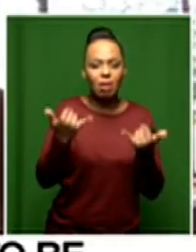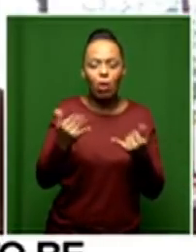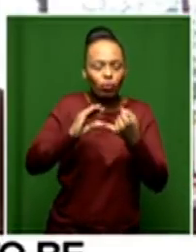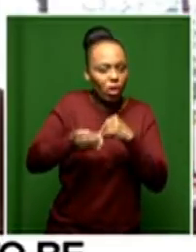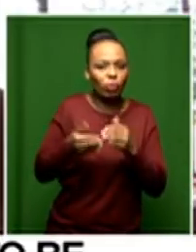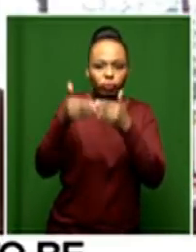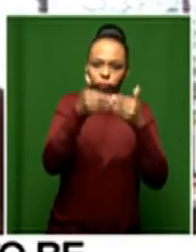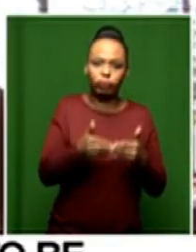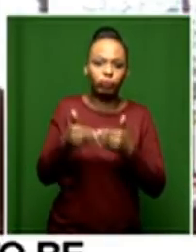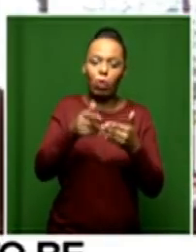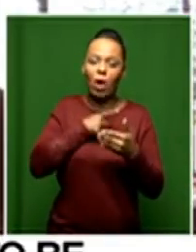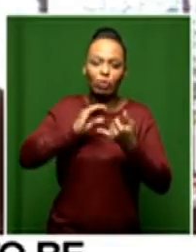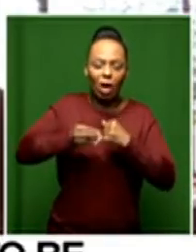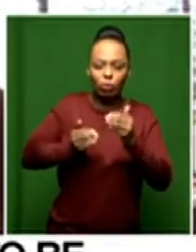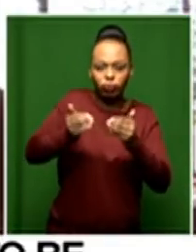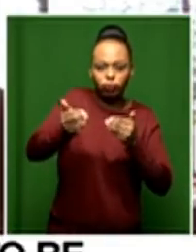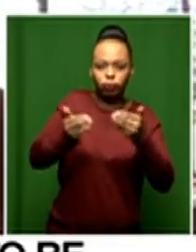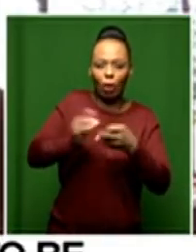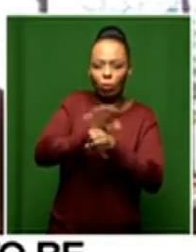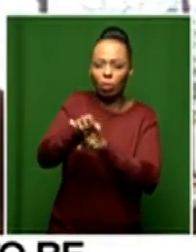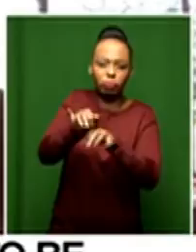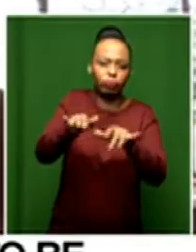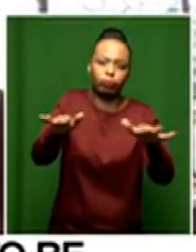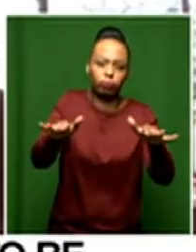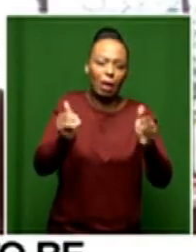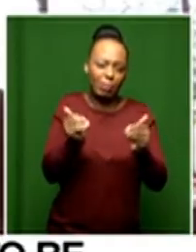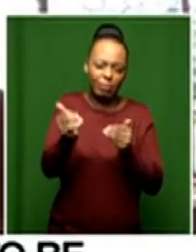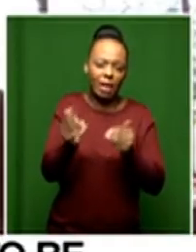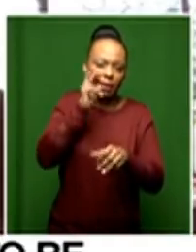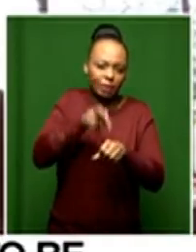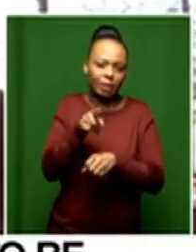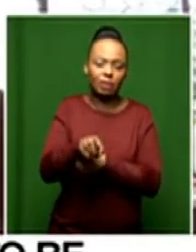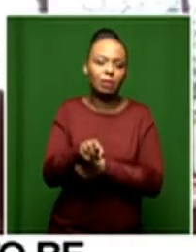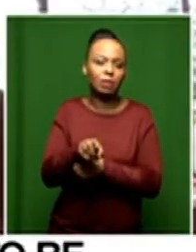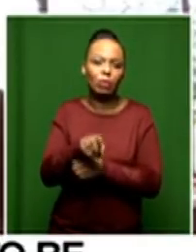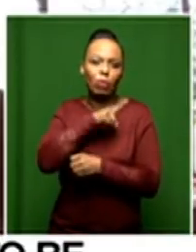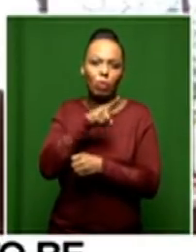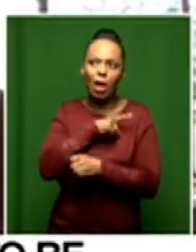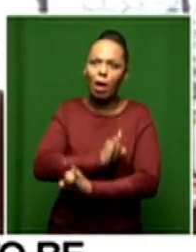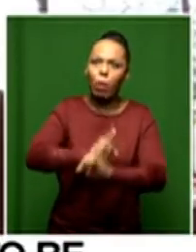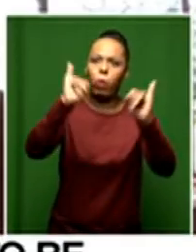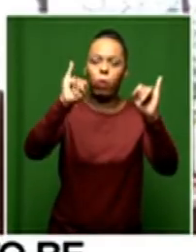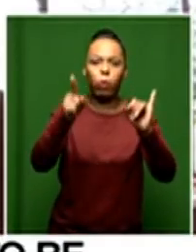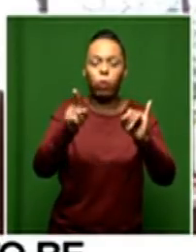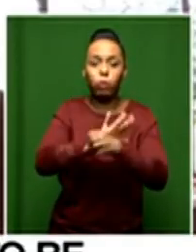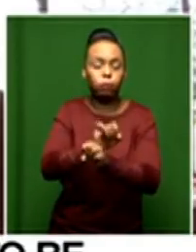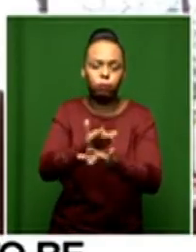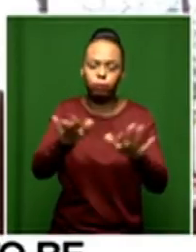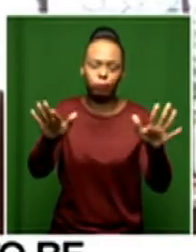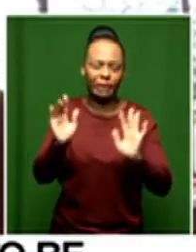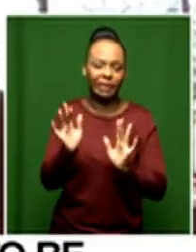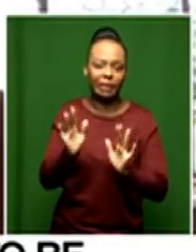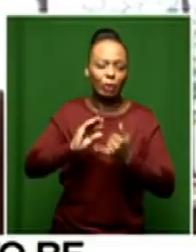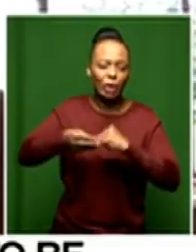mitigate the fear of the spread. So it's very, very much so with us, and we can't, unfortunately, escape it this time. I want to